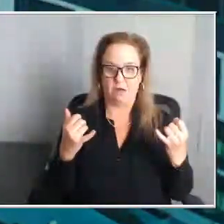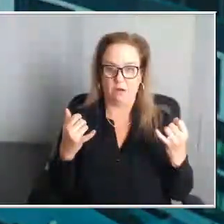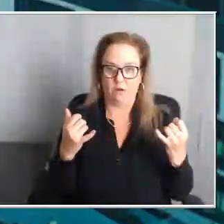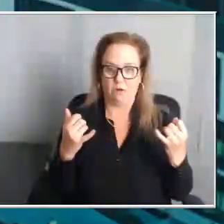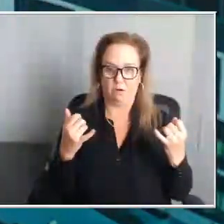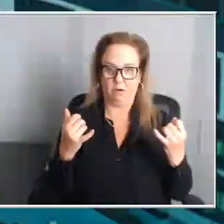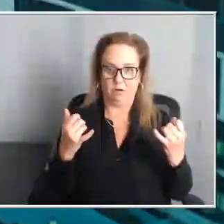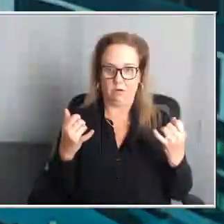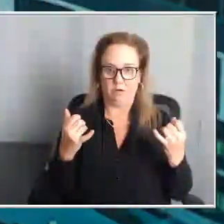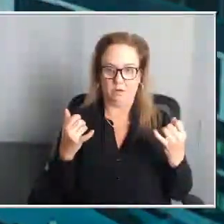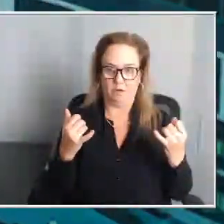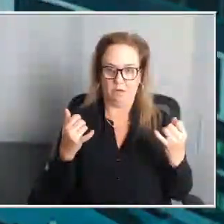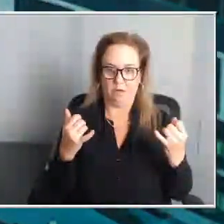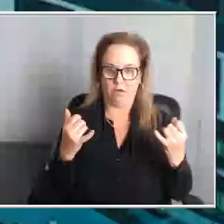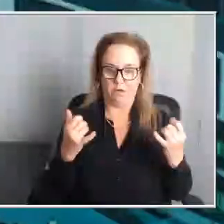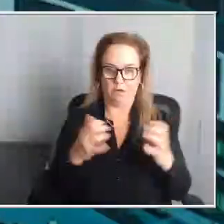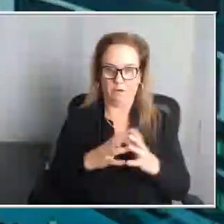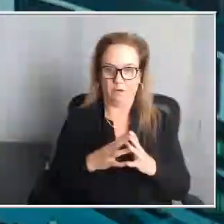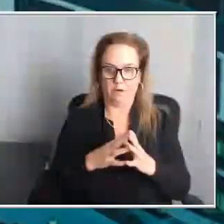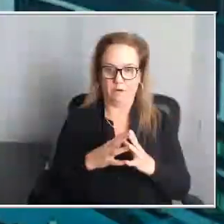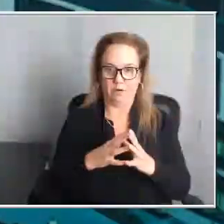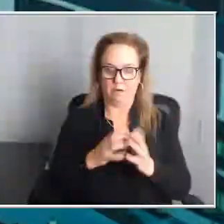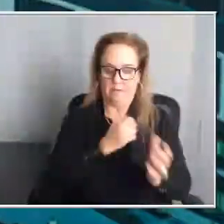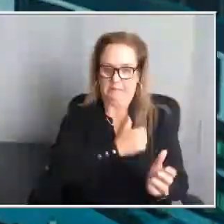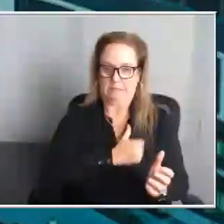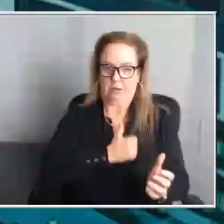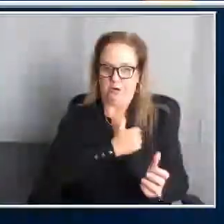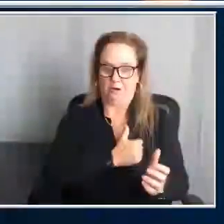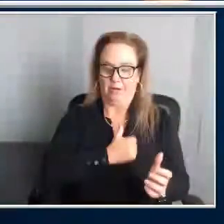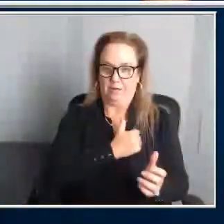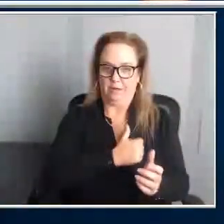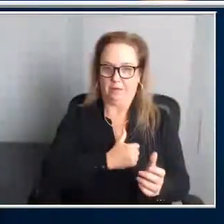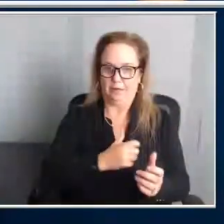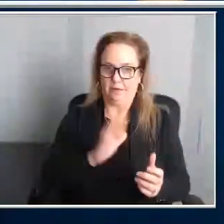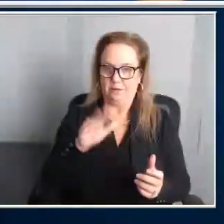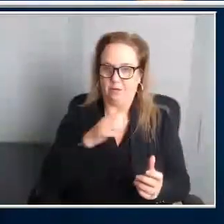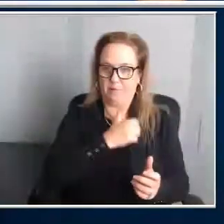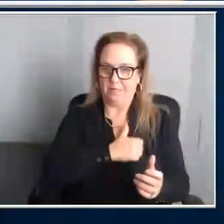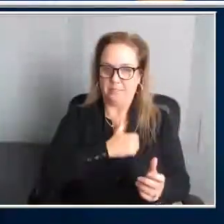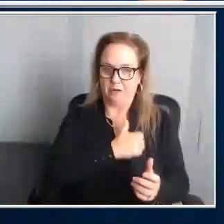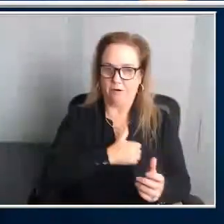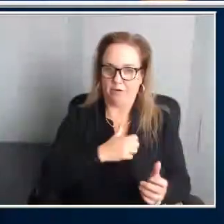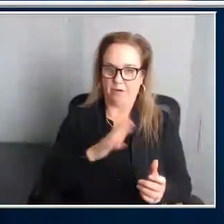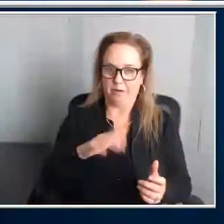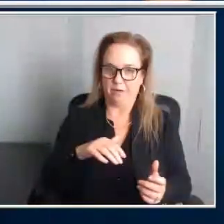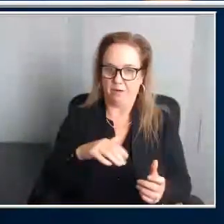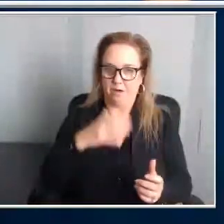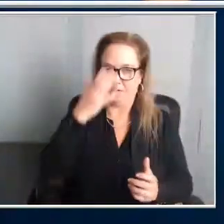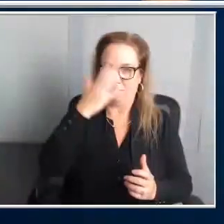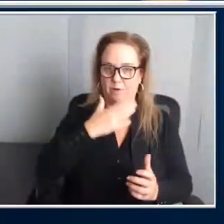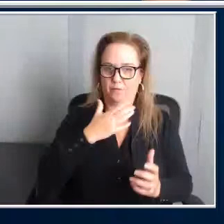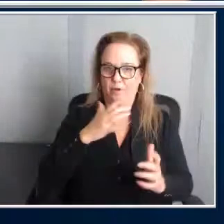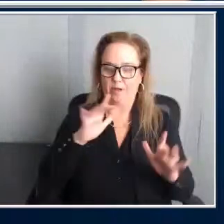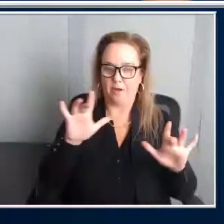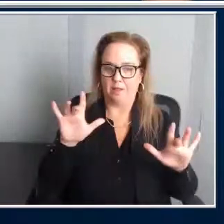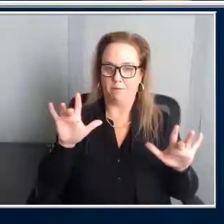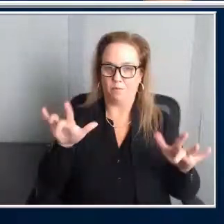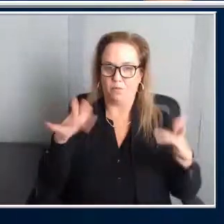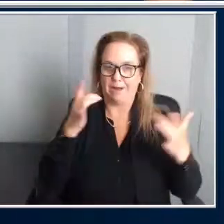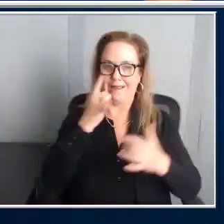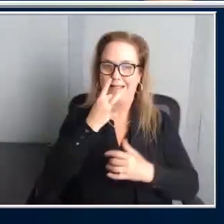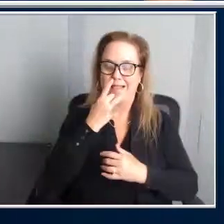I am sorry. Don't be sorry. It's okay. We're in front of a lot of bright lights here. You're doing